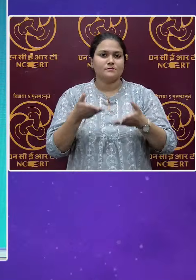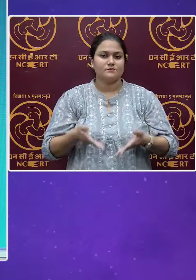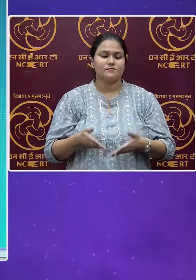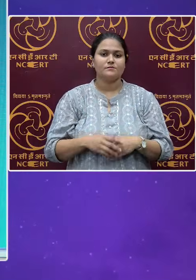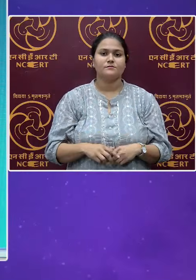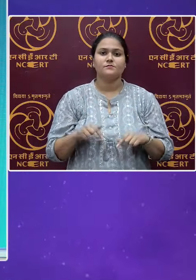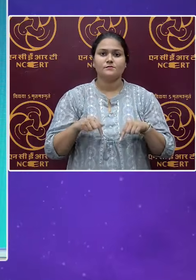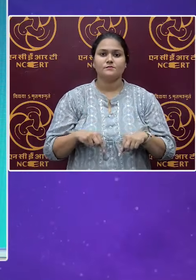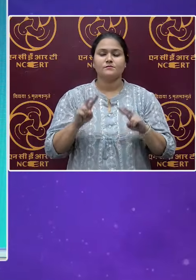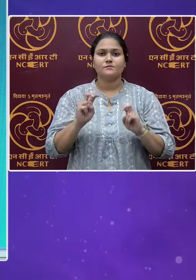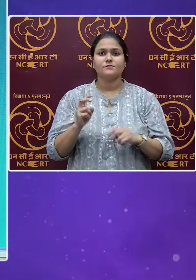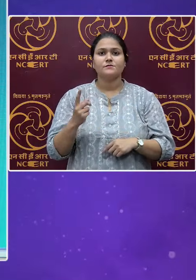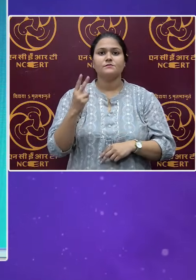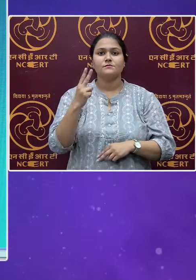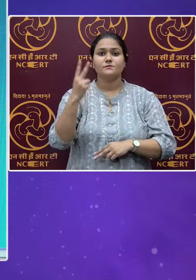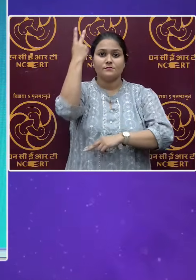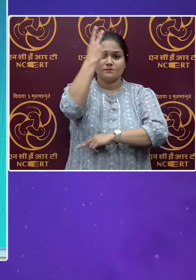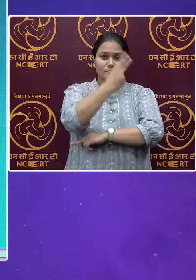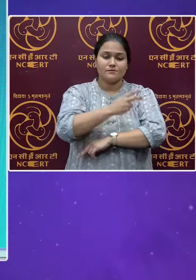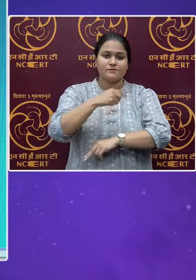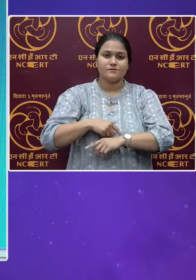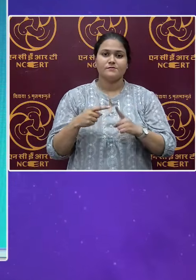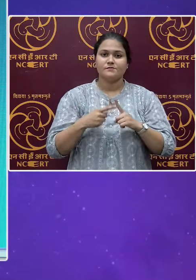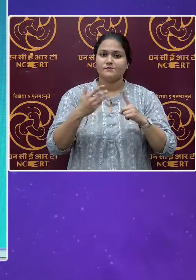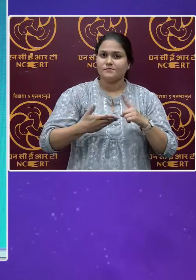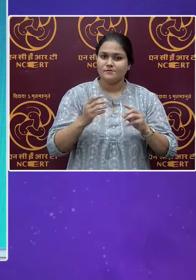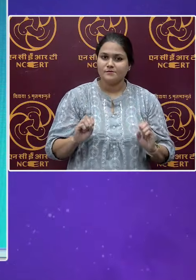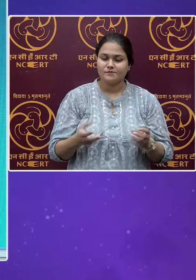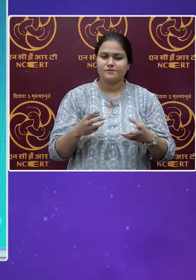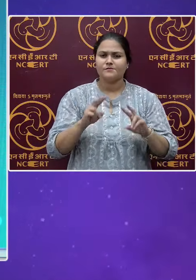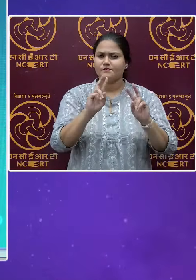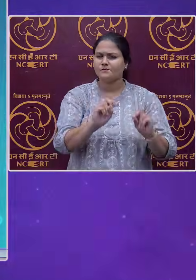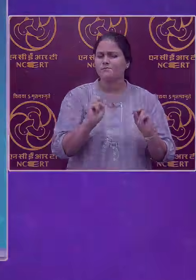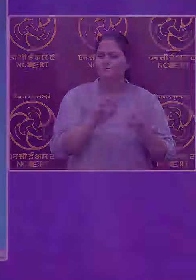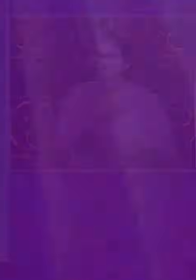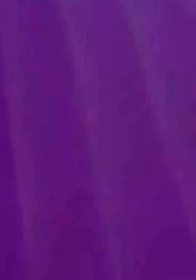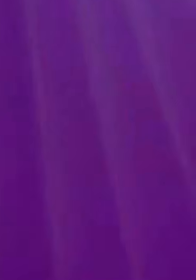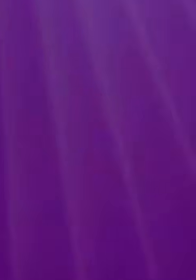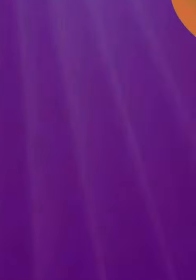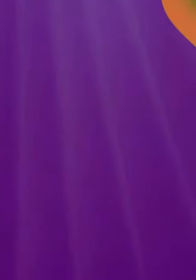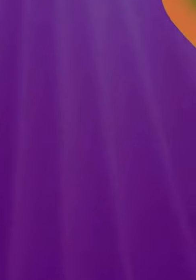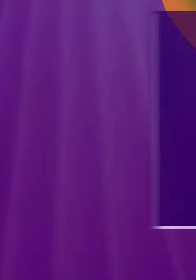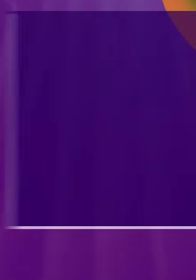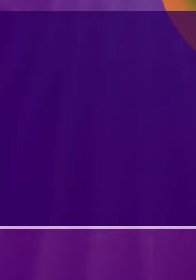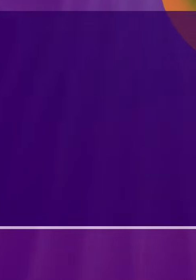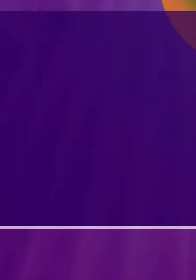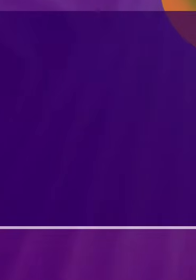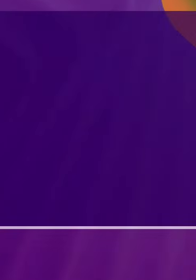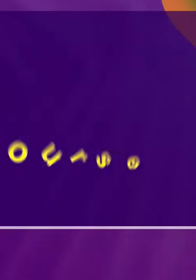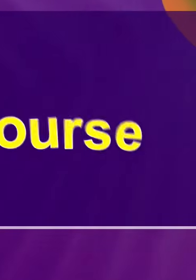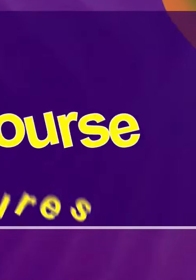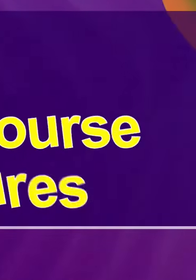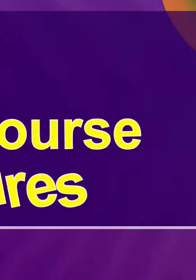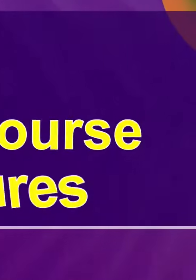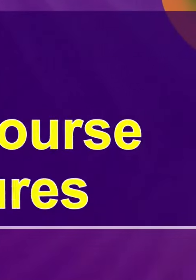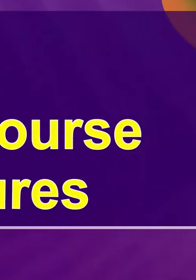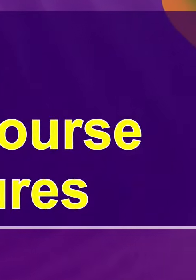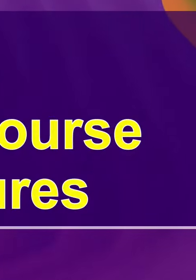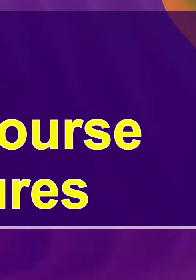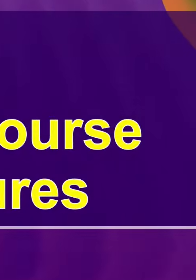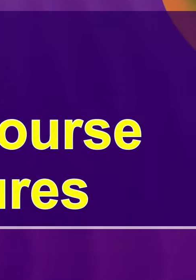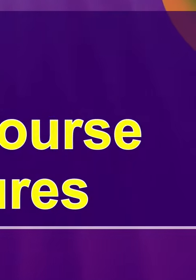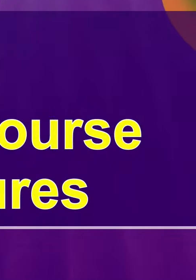are in day 2 of the training session where the topic that we are taking up is exploring online course platforms